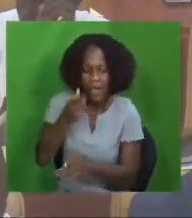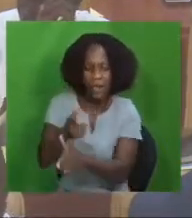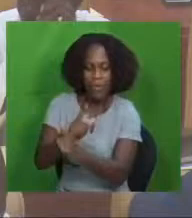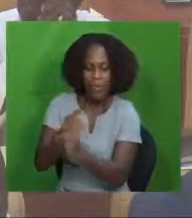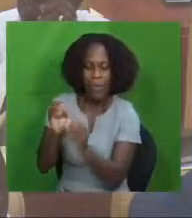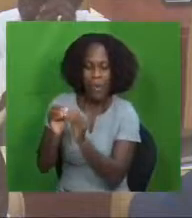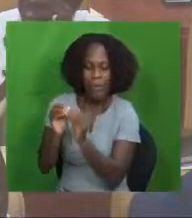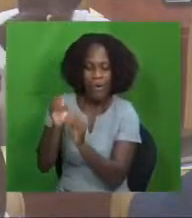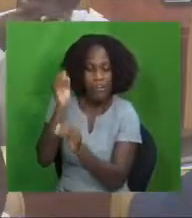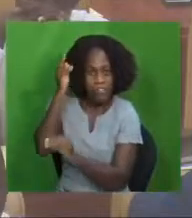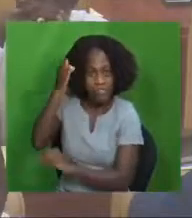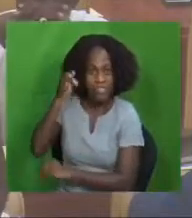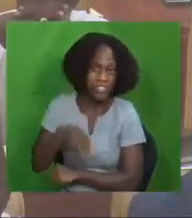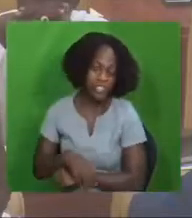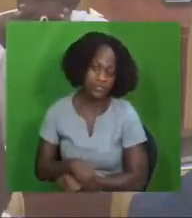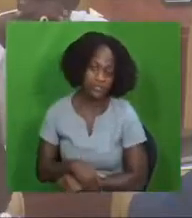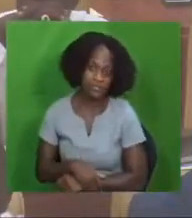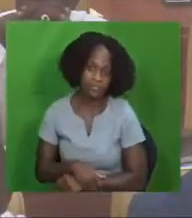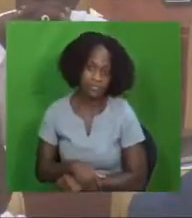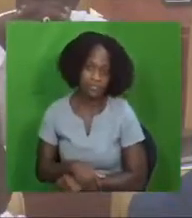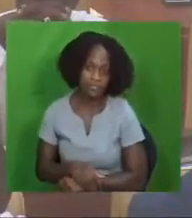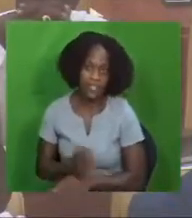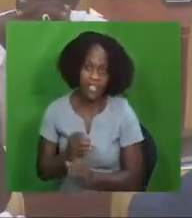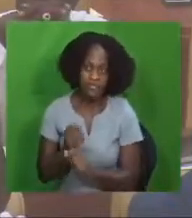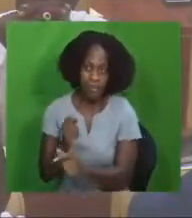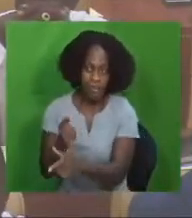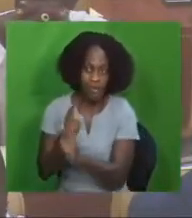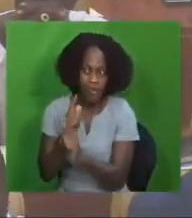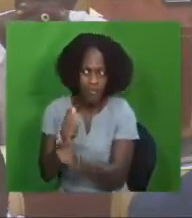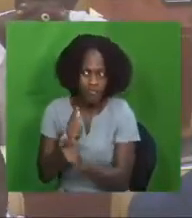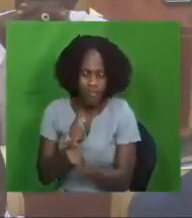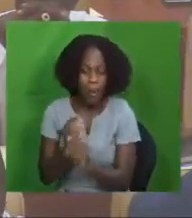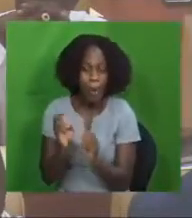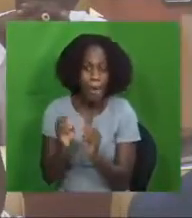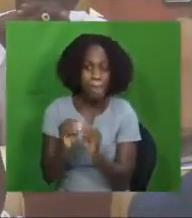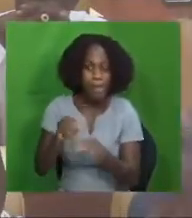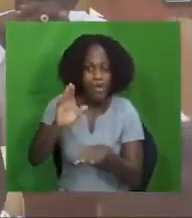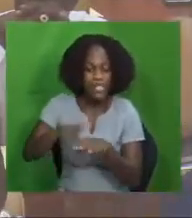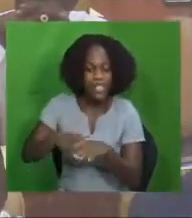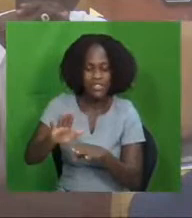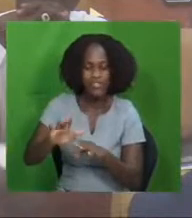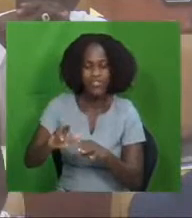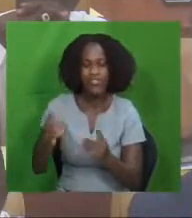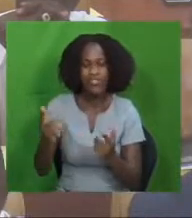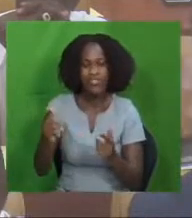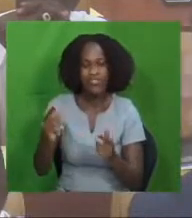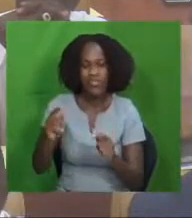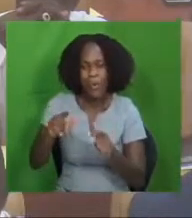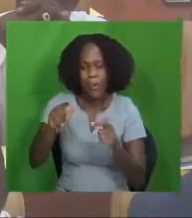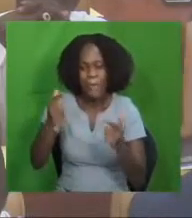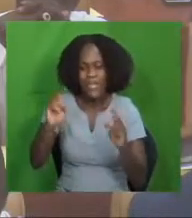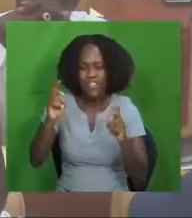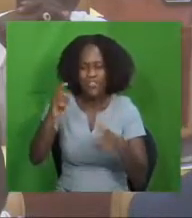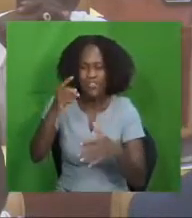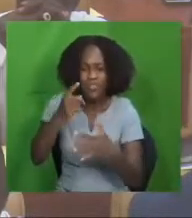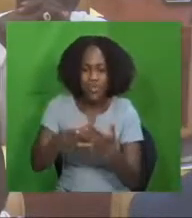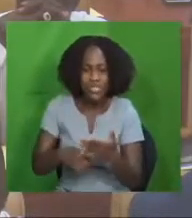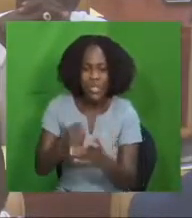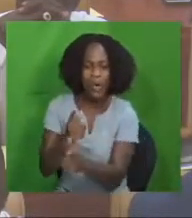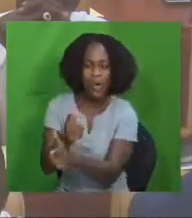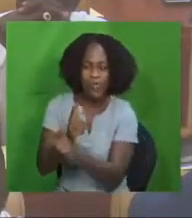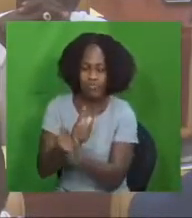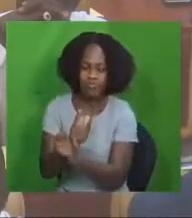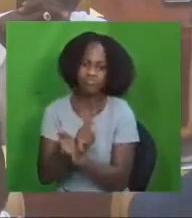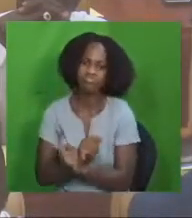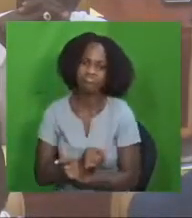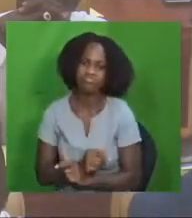Mr. Speaker, after you have borrowed to the point where you have been told that your biggest sickness is borrowing, you are so addicted to